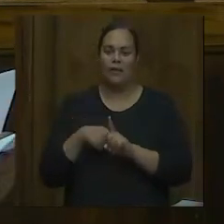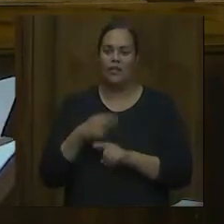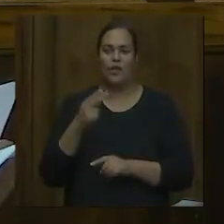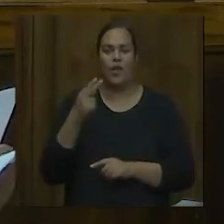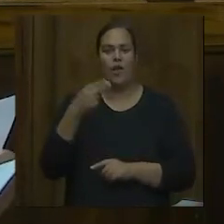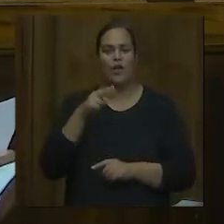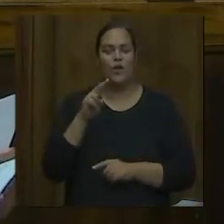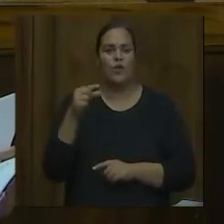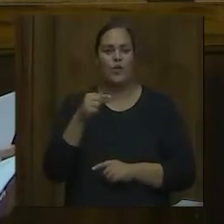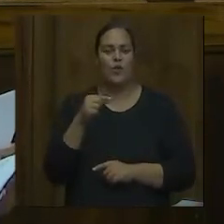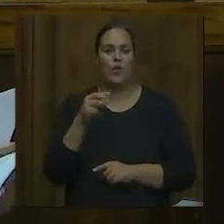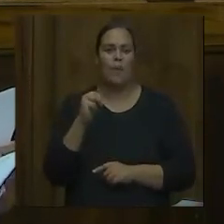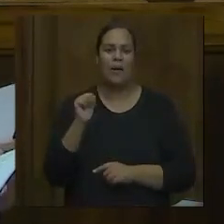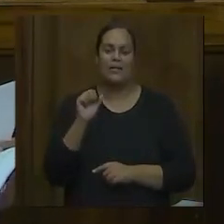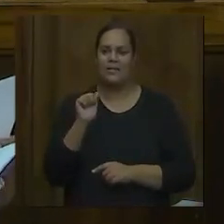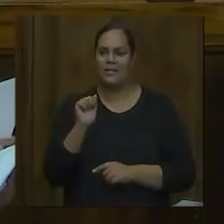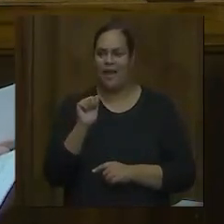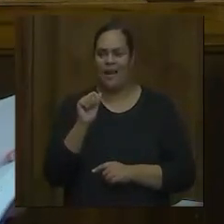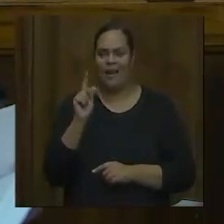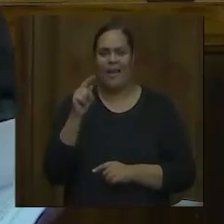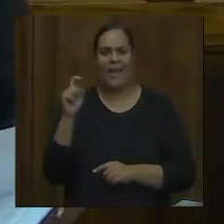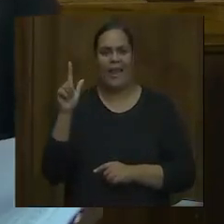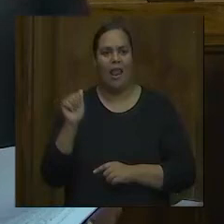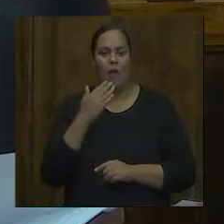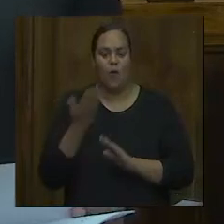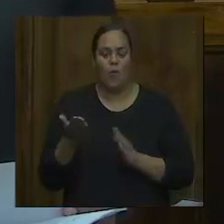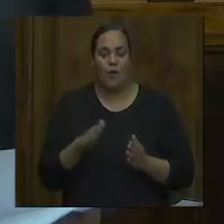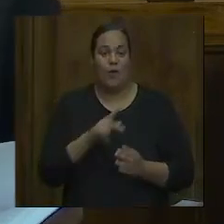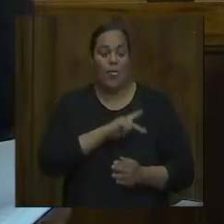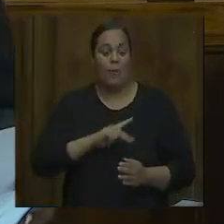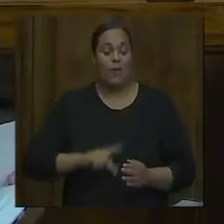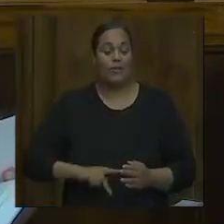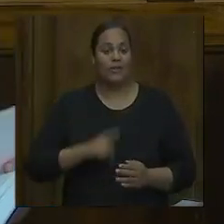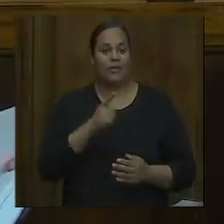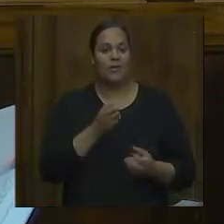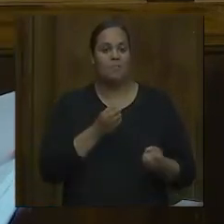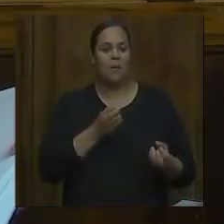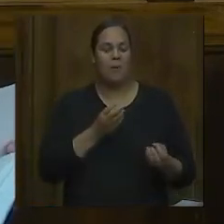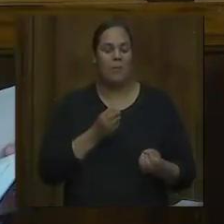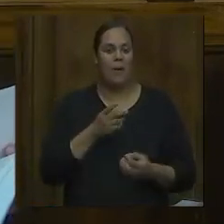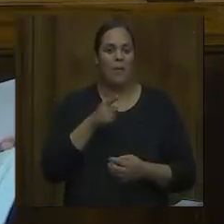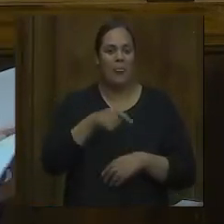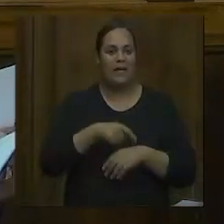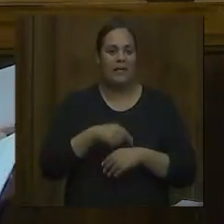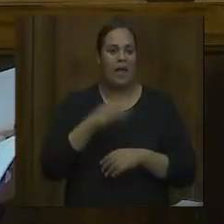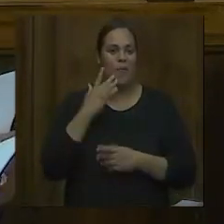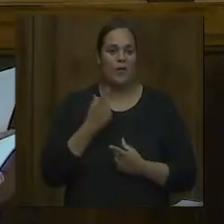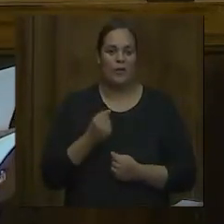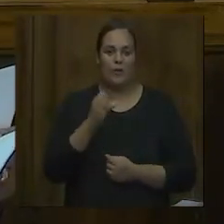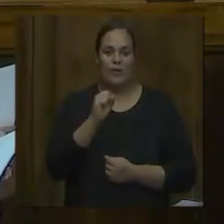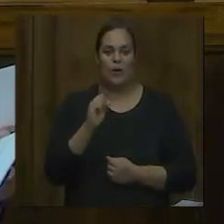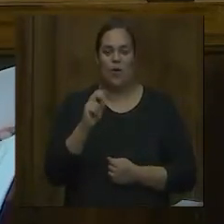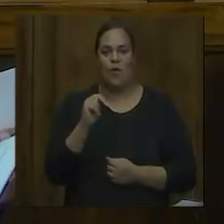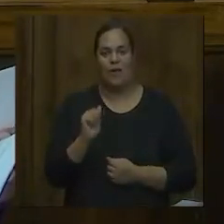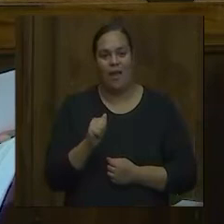Hugh Masekela, which the President shared during SONA. I want to be there when